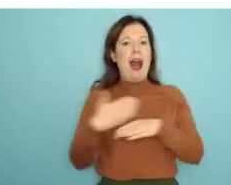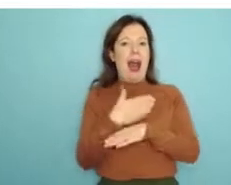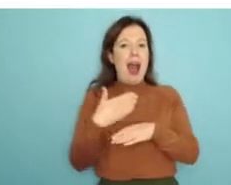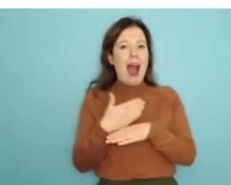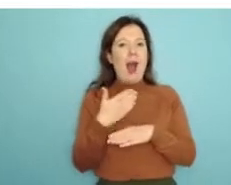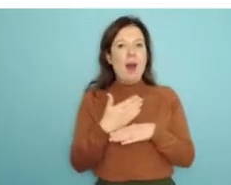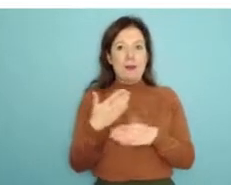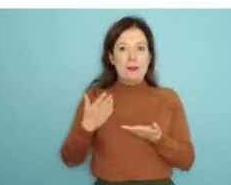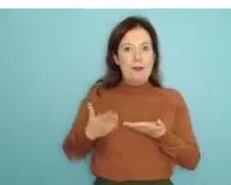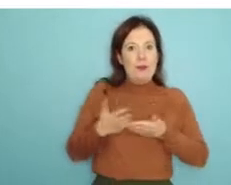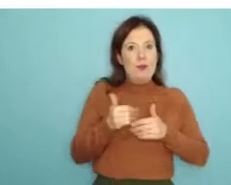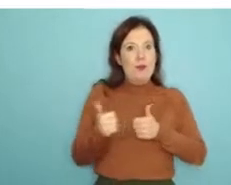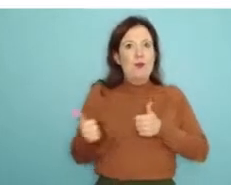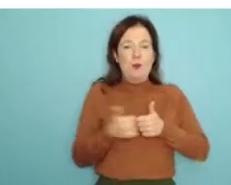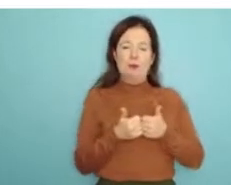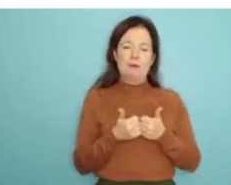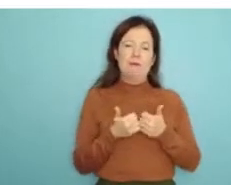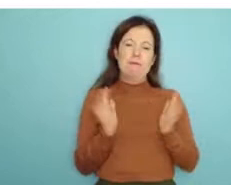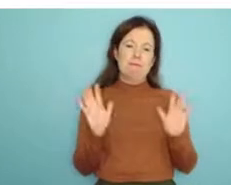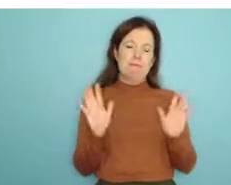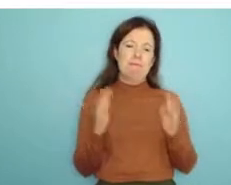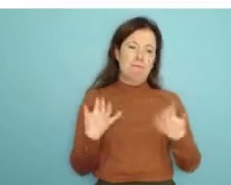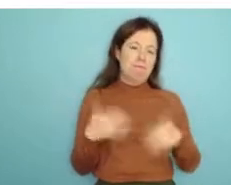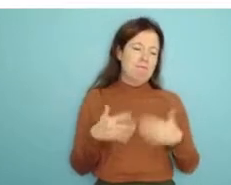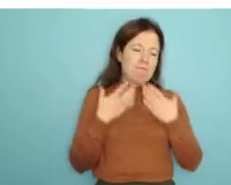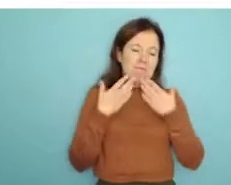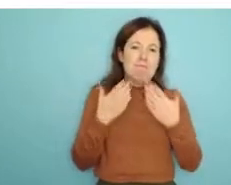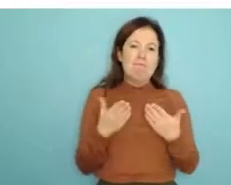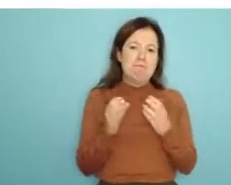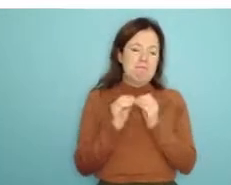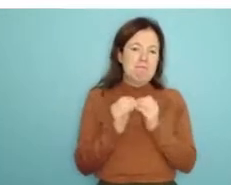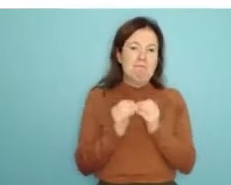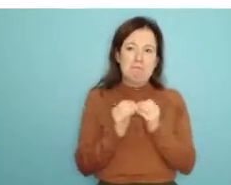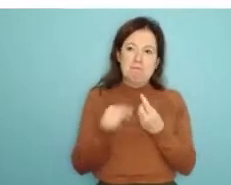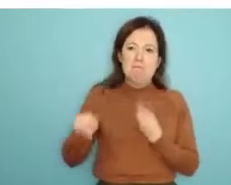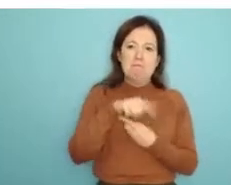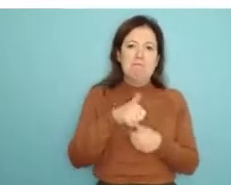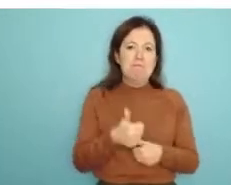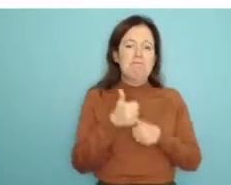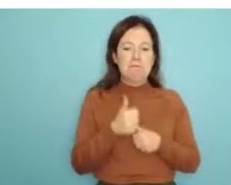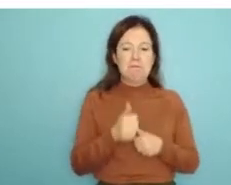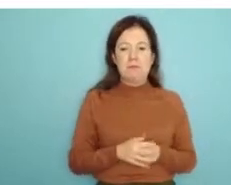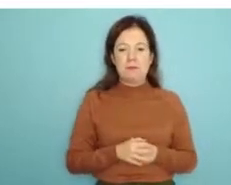whole week happen. Really, really very much appreciate everybody's input.